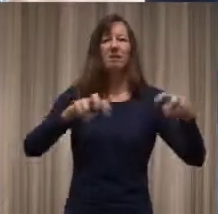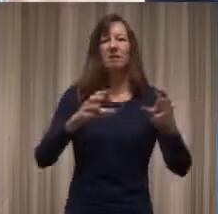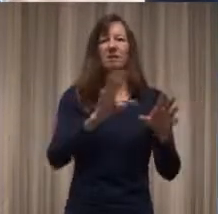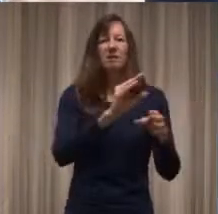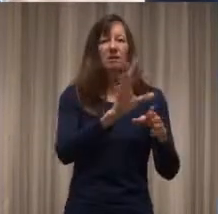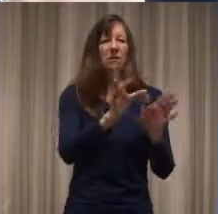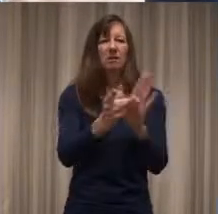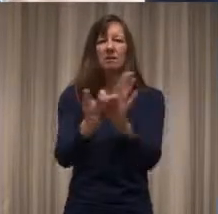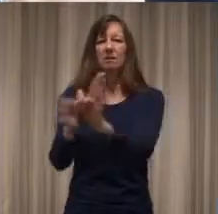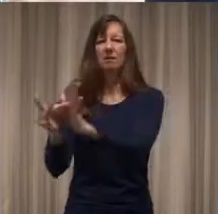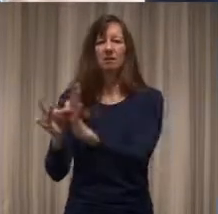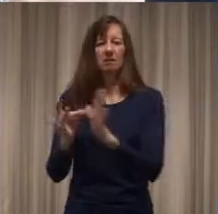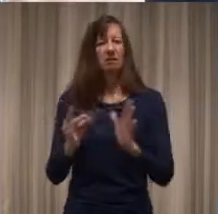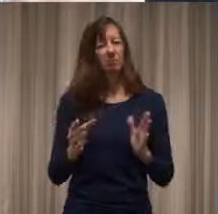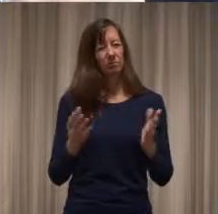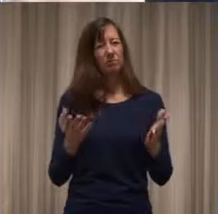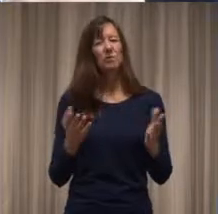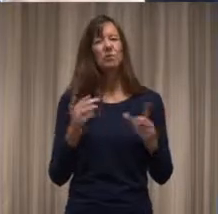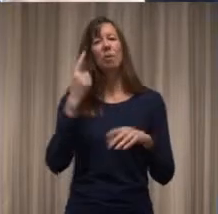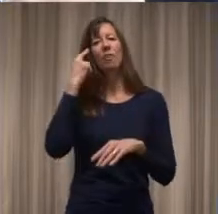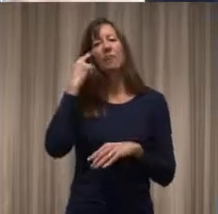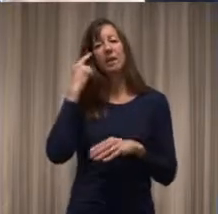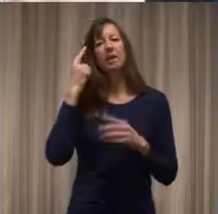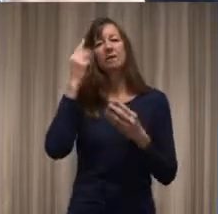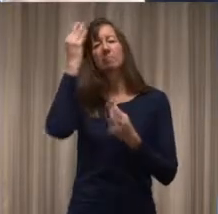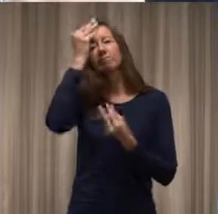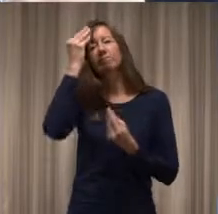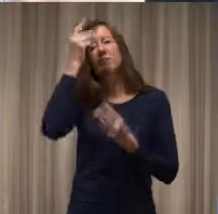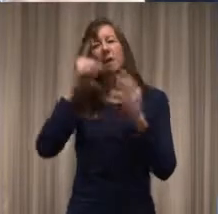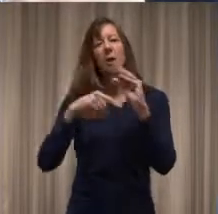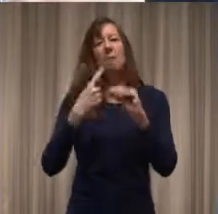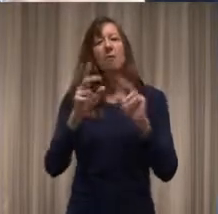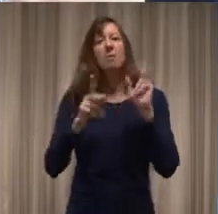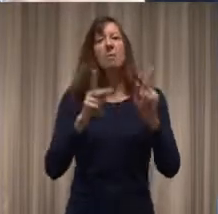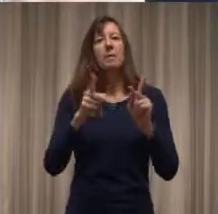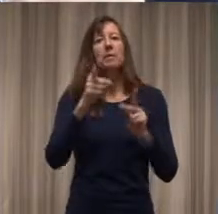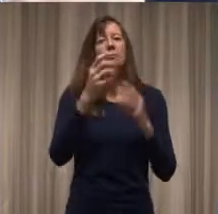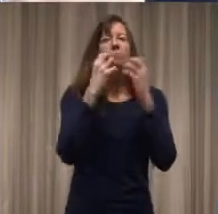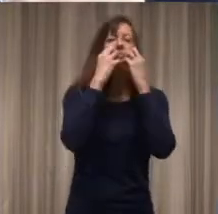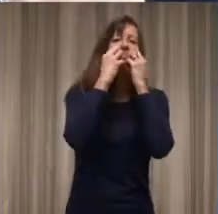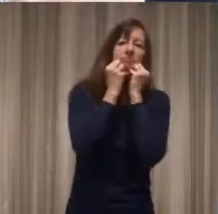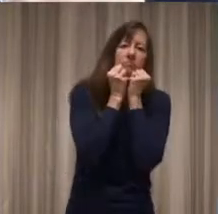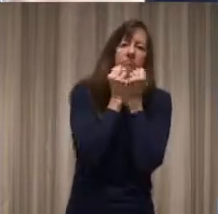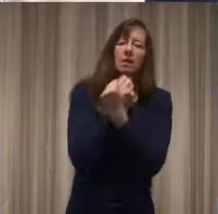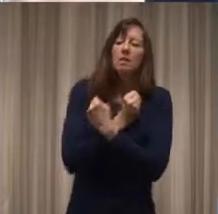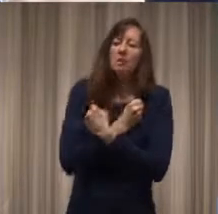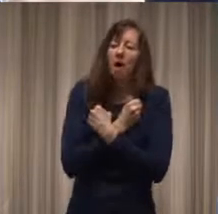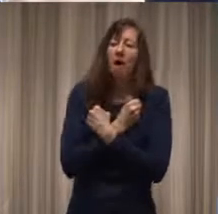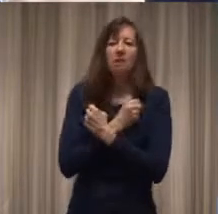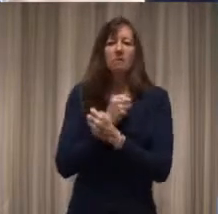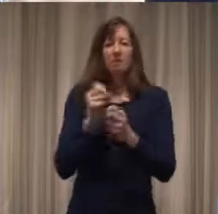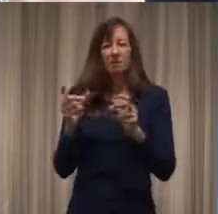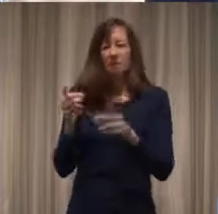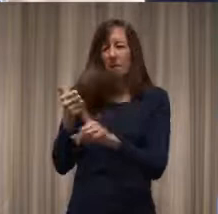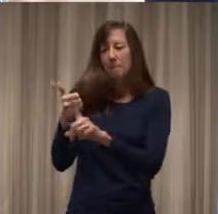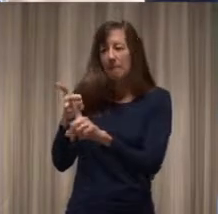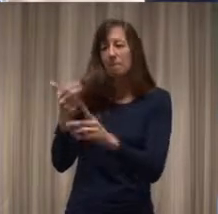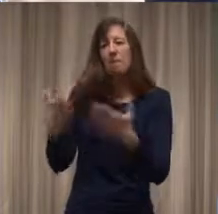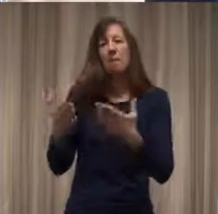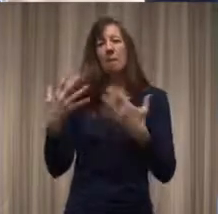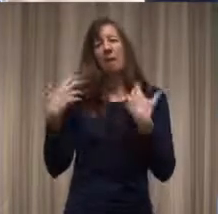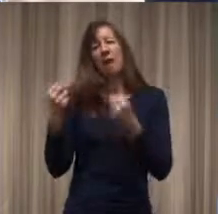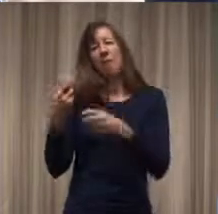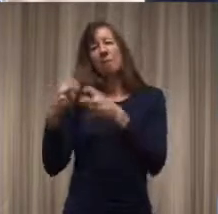are vulnerable, and adjust your behavior accordingly. And once again, I mean, we're seeing